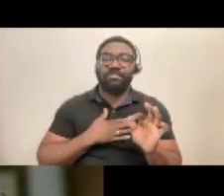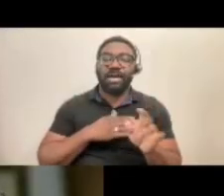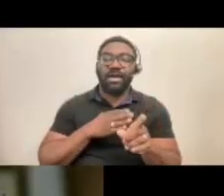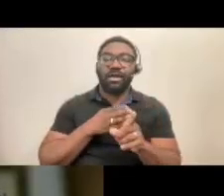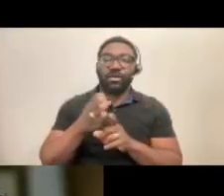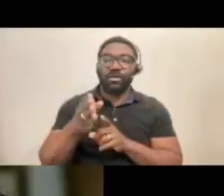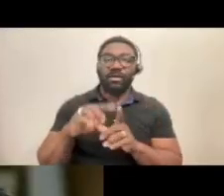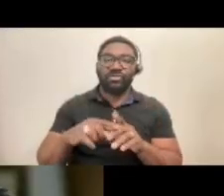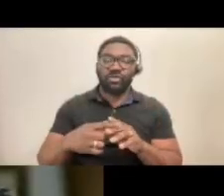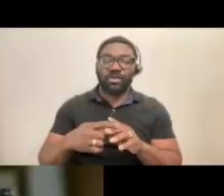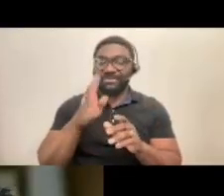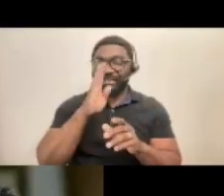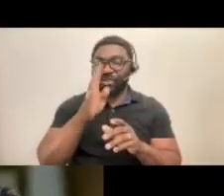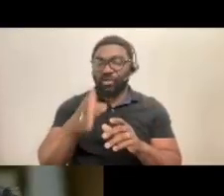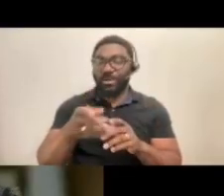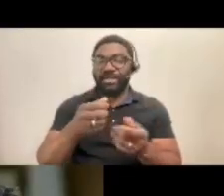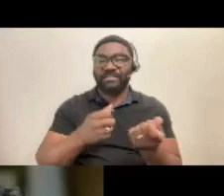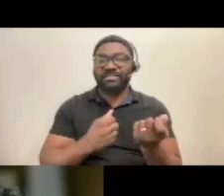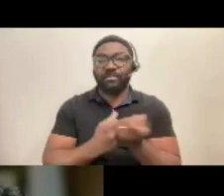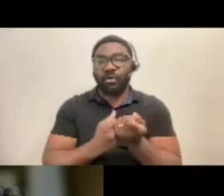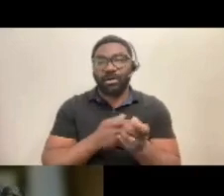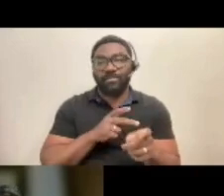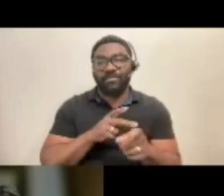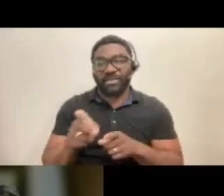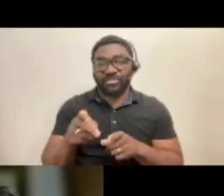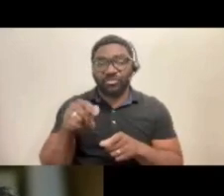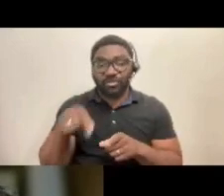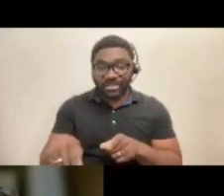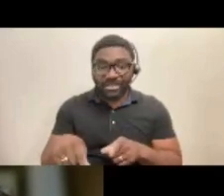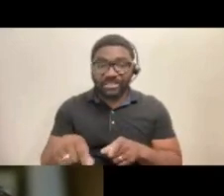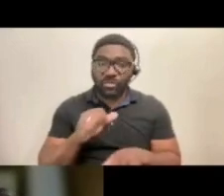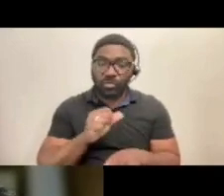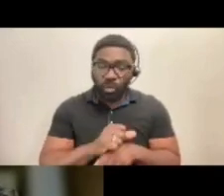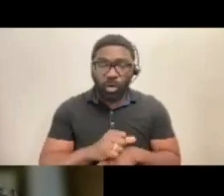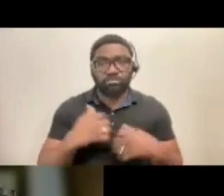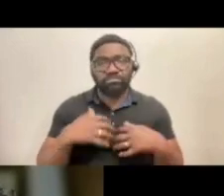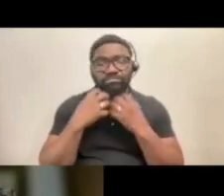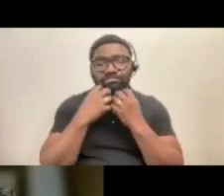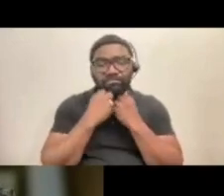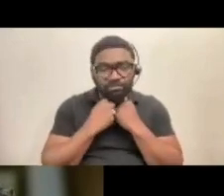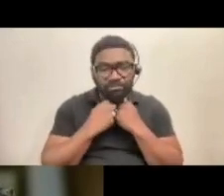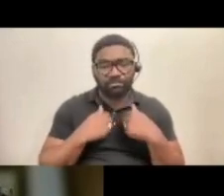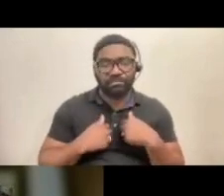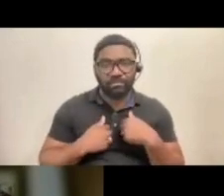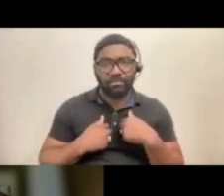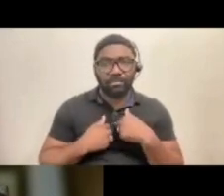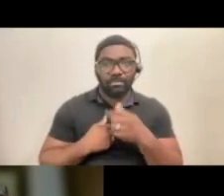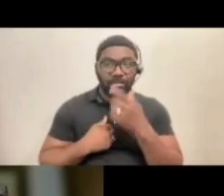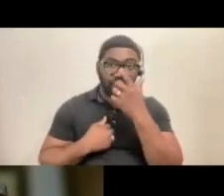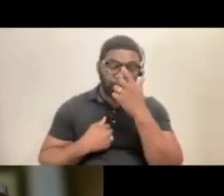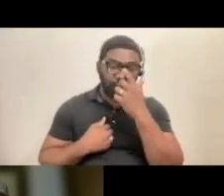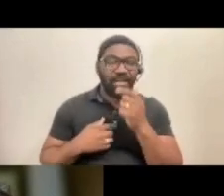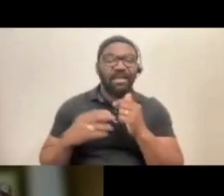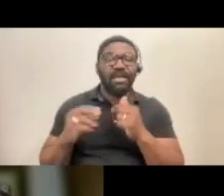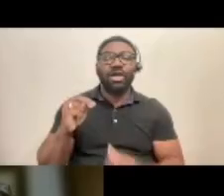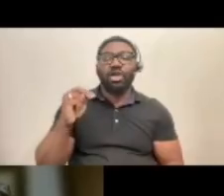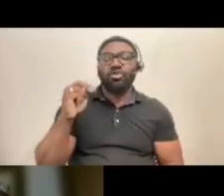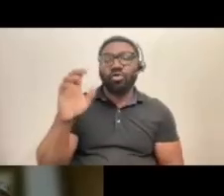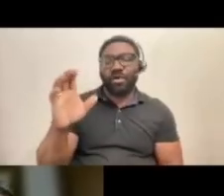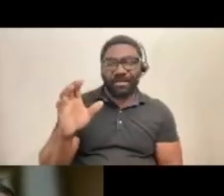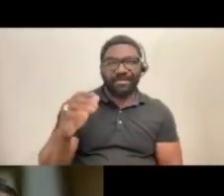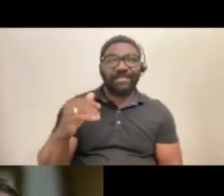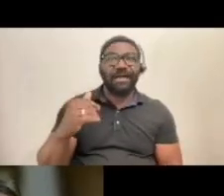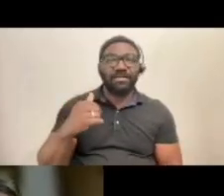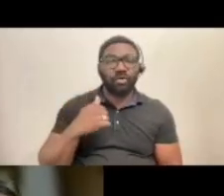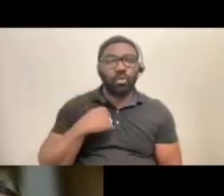support professional. So this work is actually very near and dear to my heart. And in North Carolina,